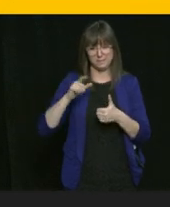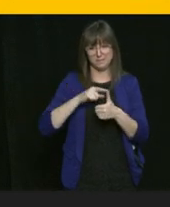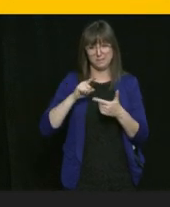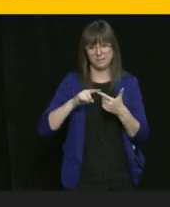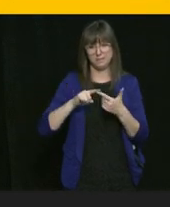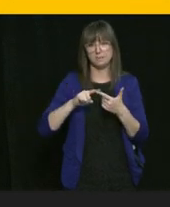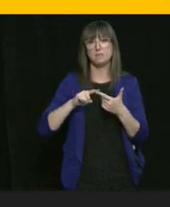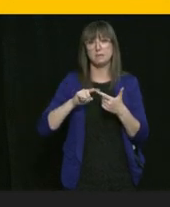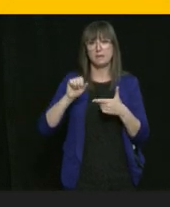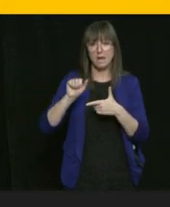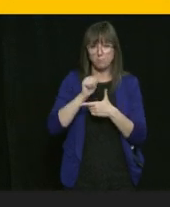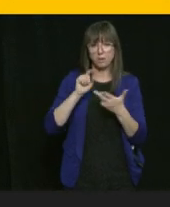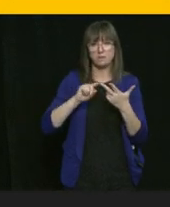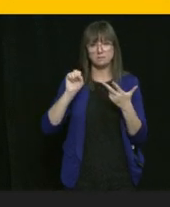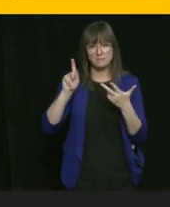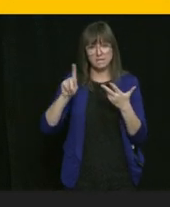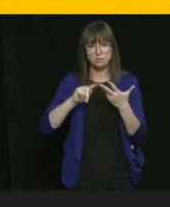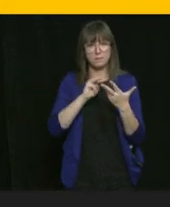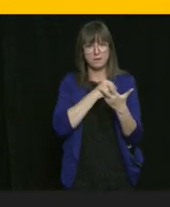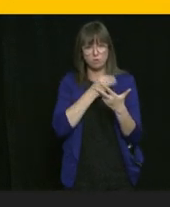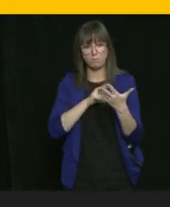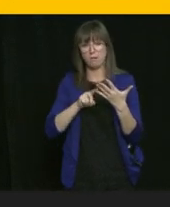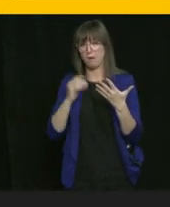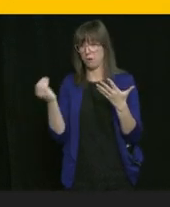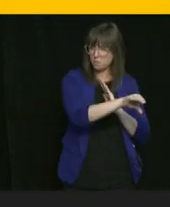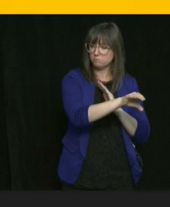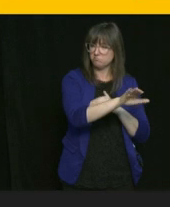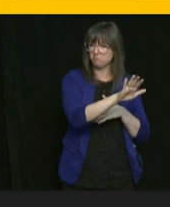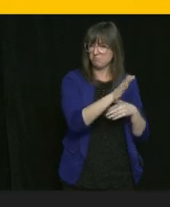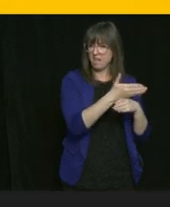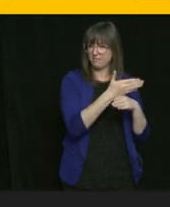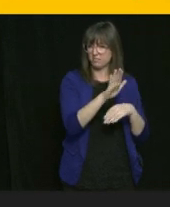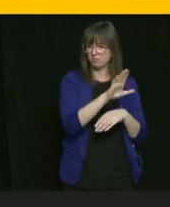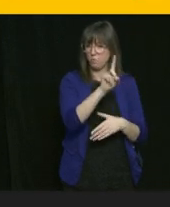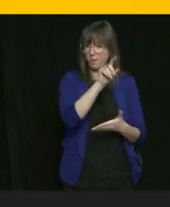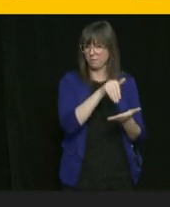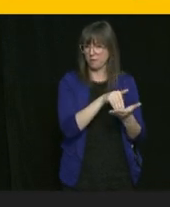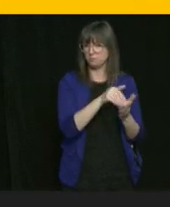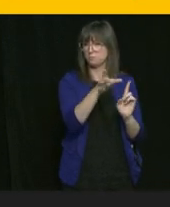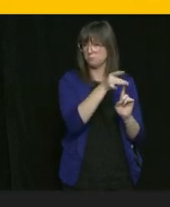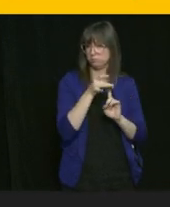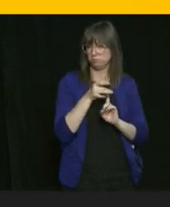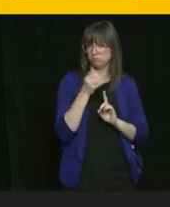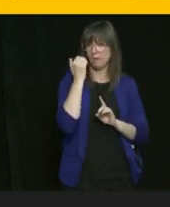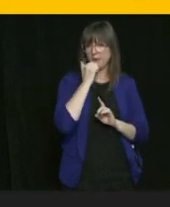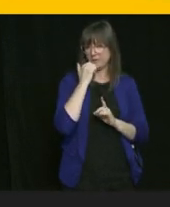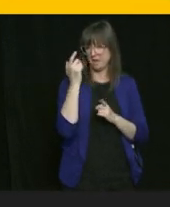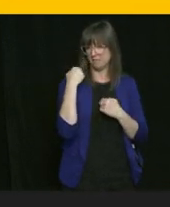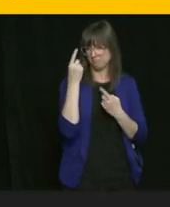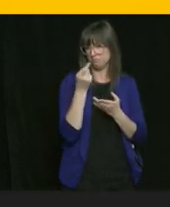Prairie Provinces, and Ontario have all marked their 1,000 cases daily during recent weeks.